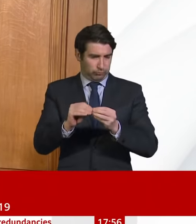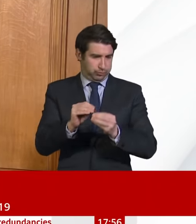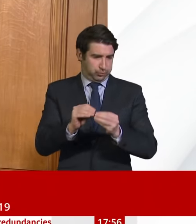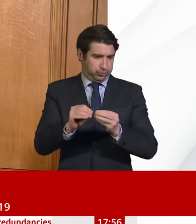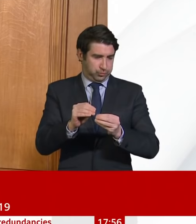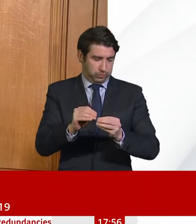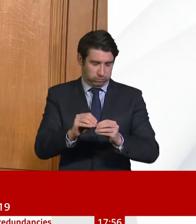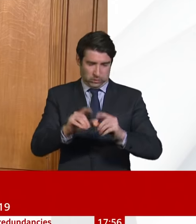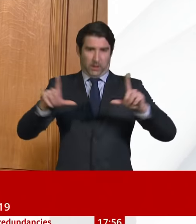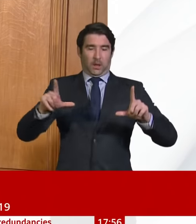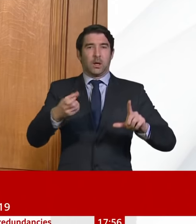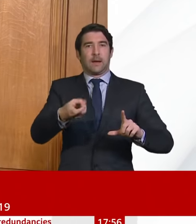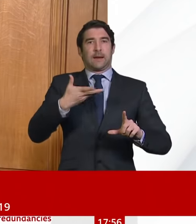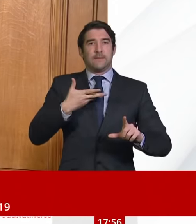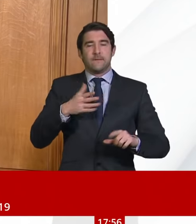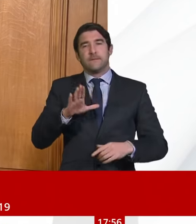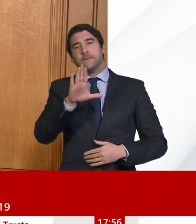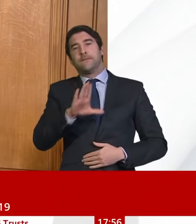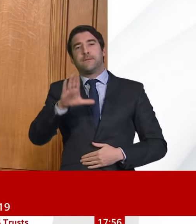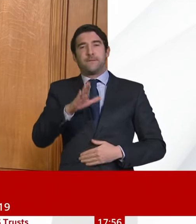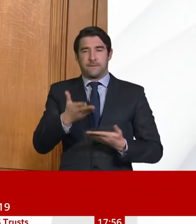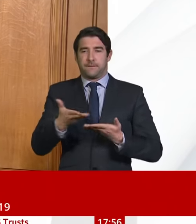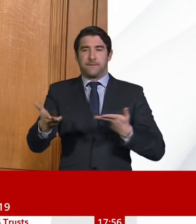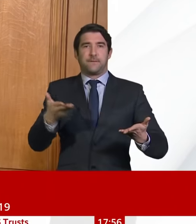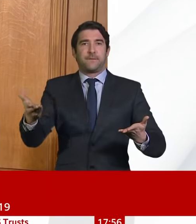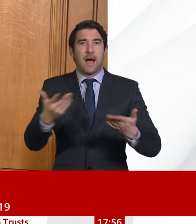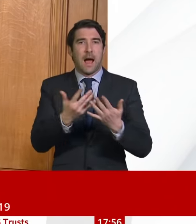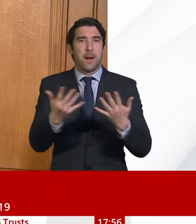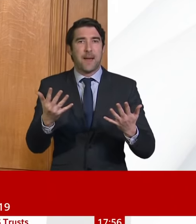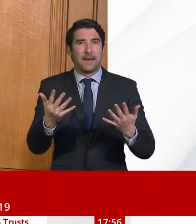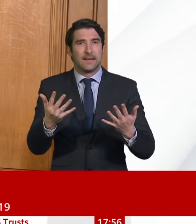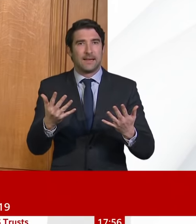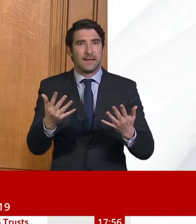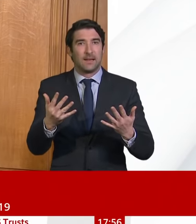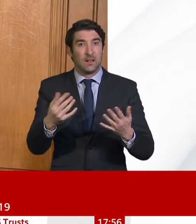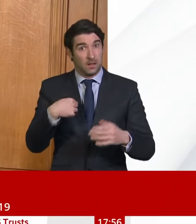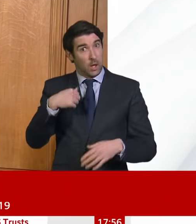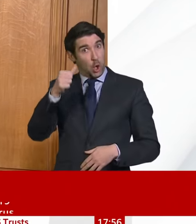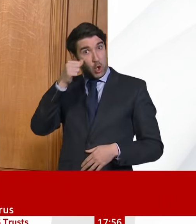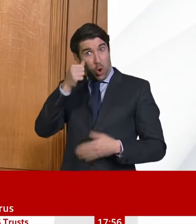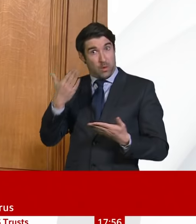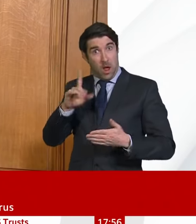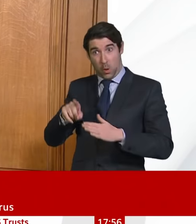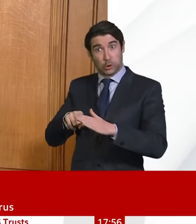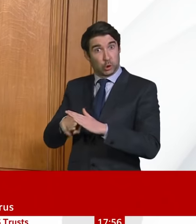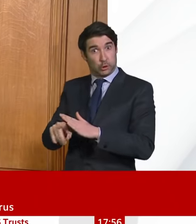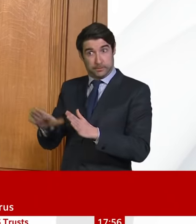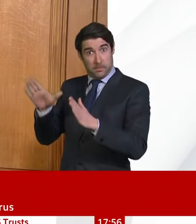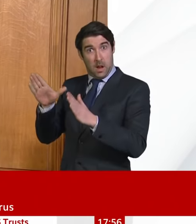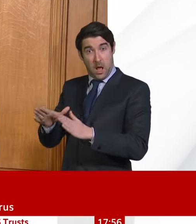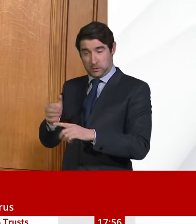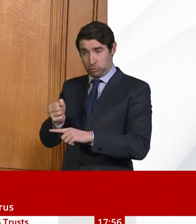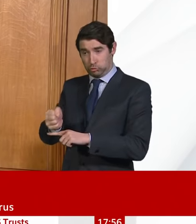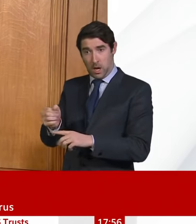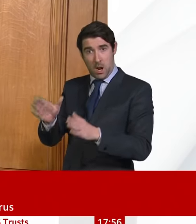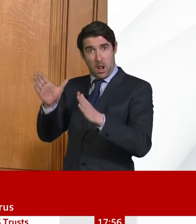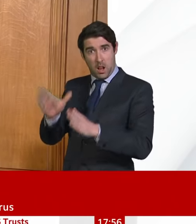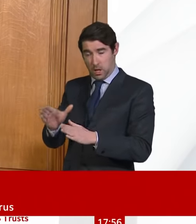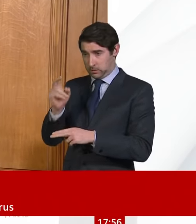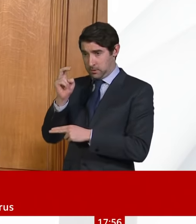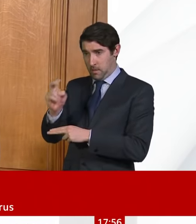sort of studies in the community that the Secretary of State has highlighted will confirm that. Which is why there's reasons